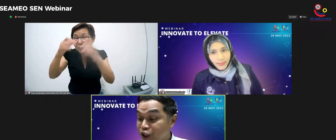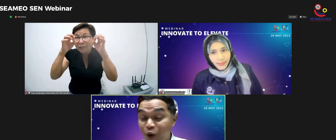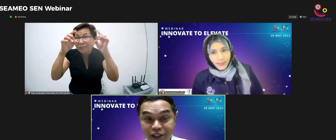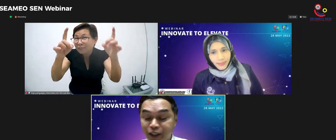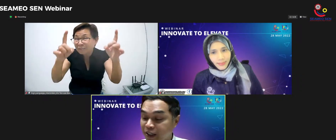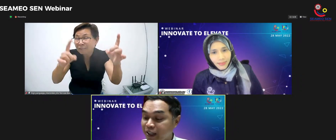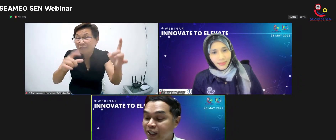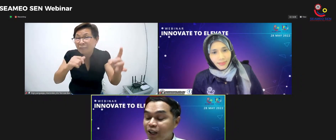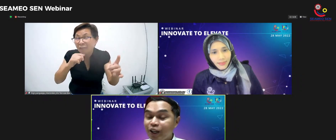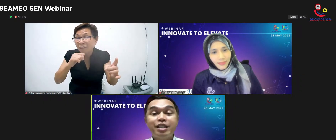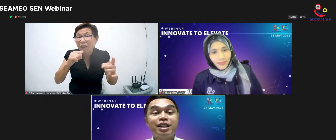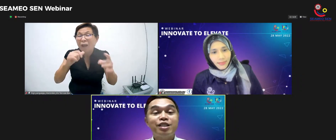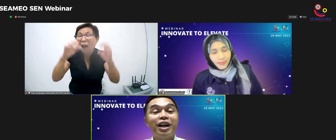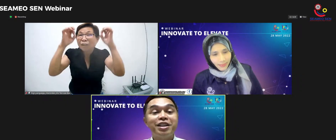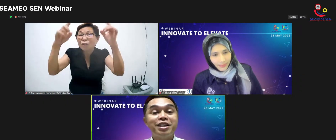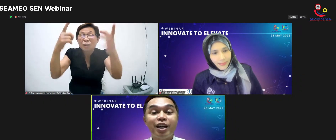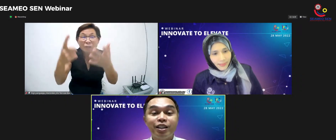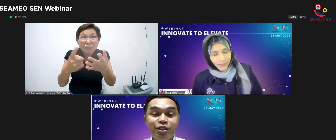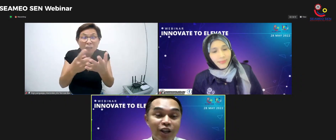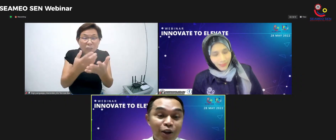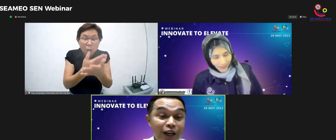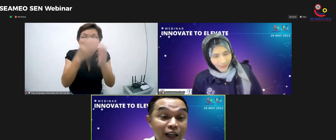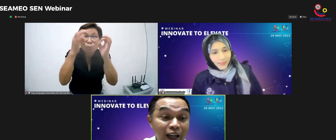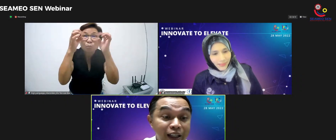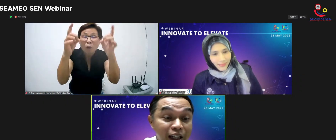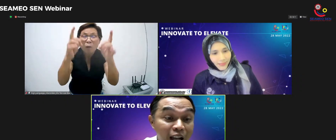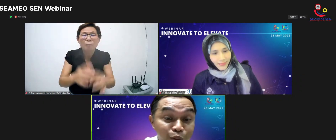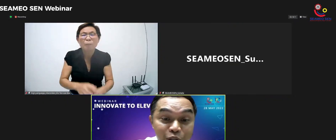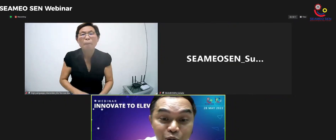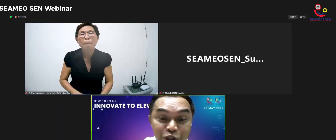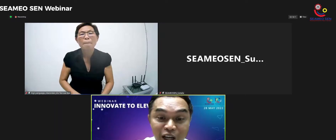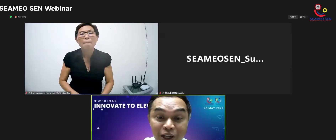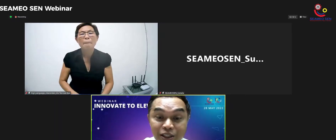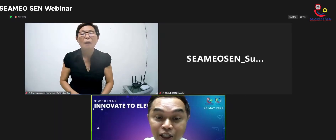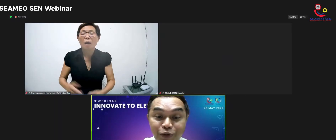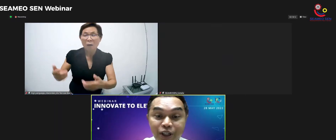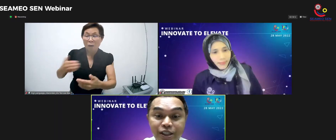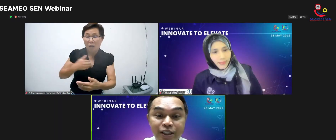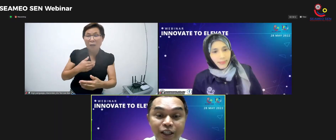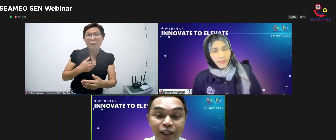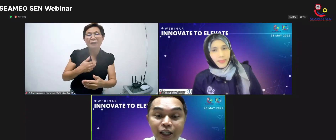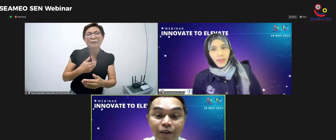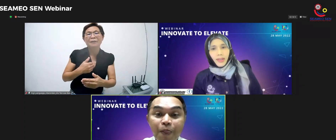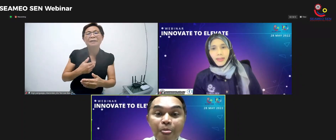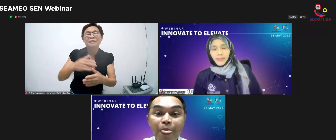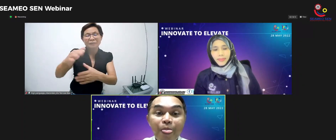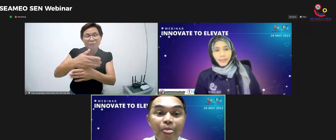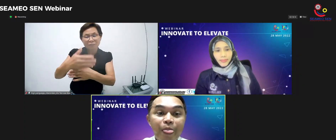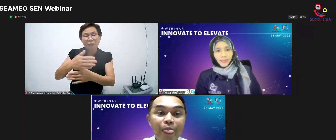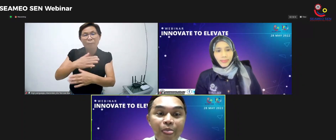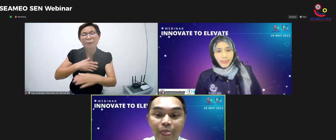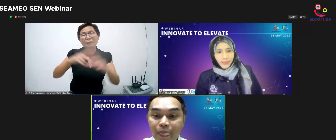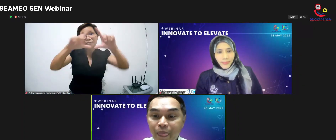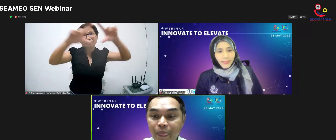education innovation. Okay, just my sharing. Okay, allow me to share my screen first.